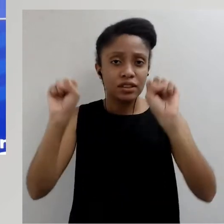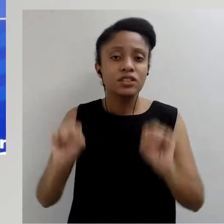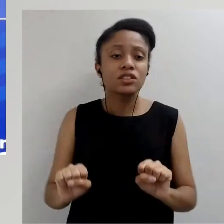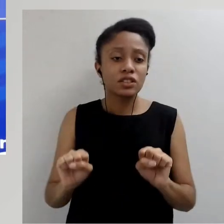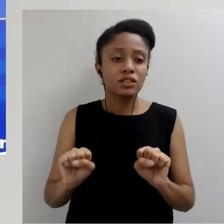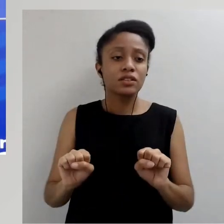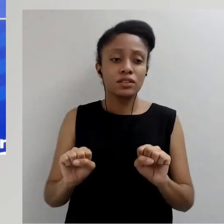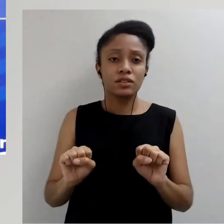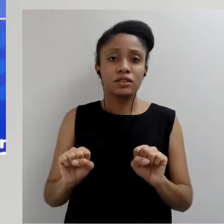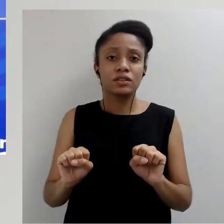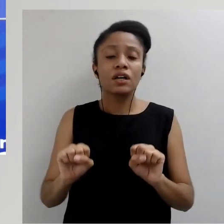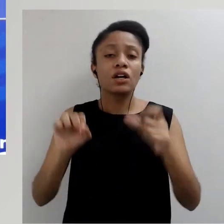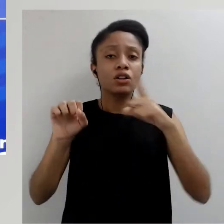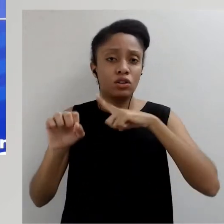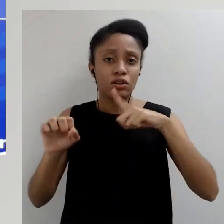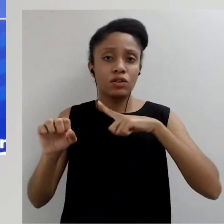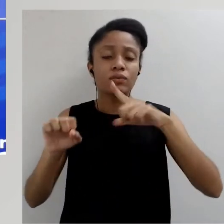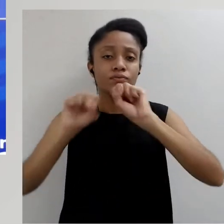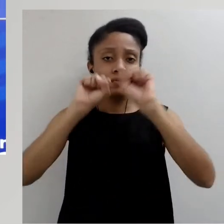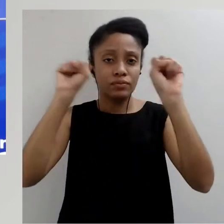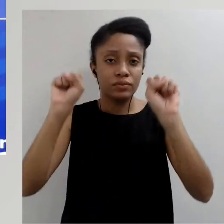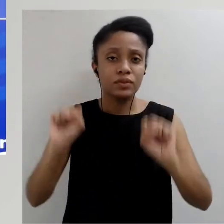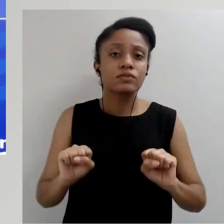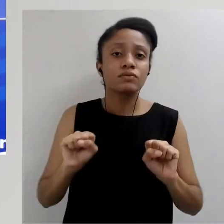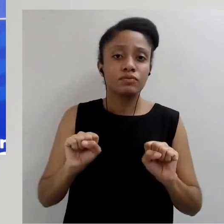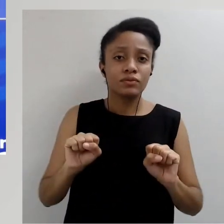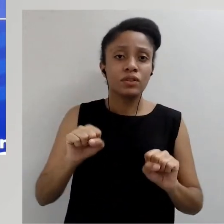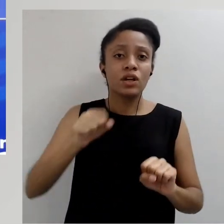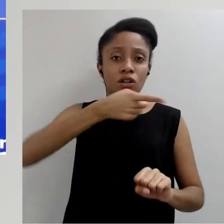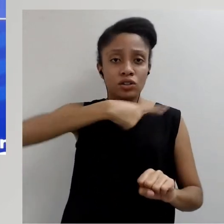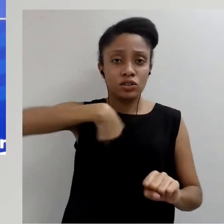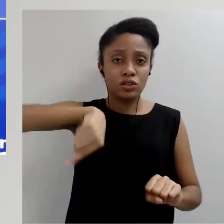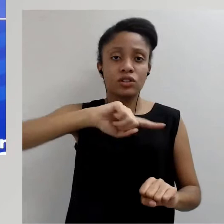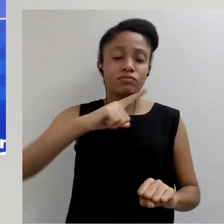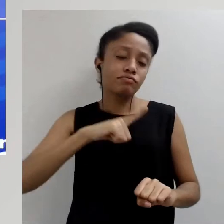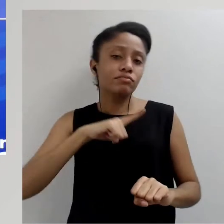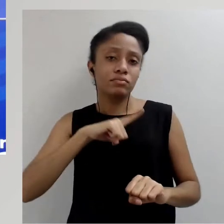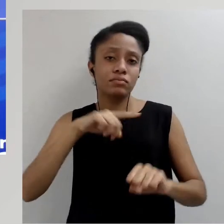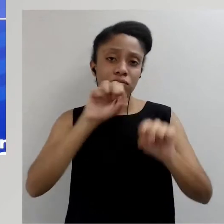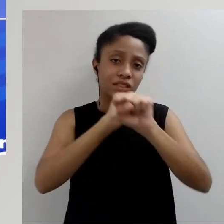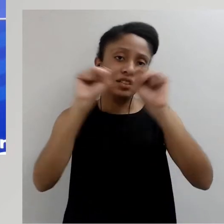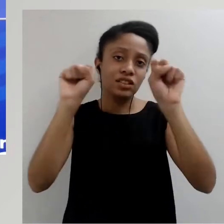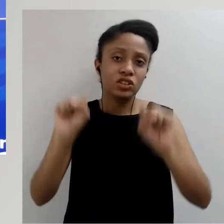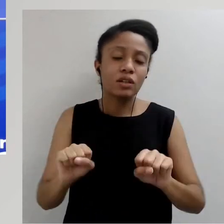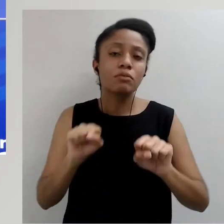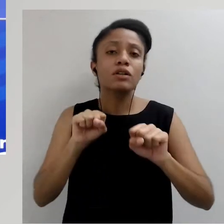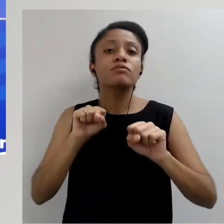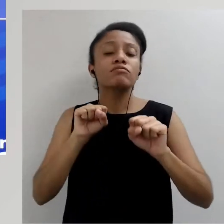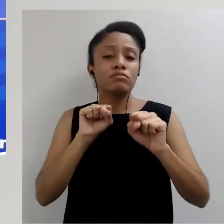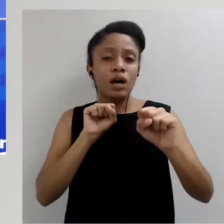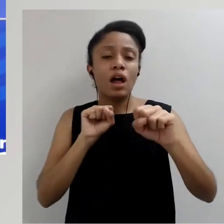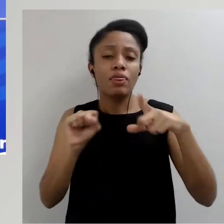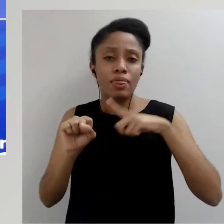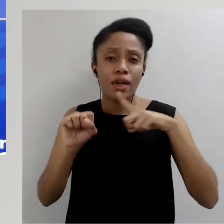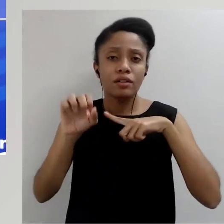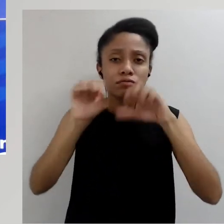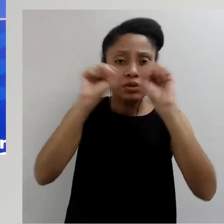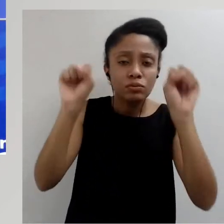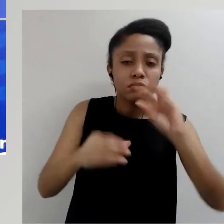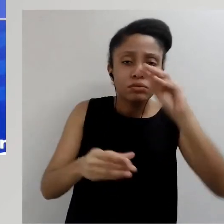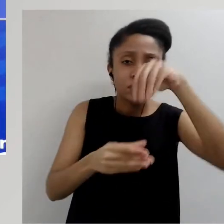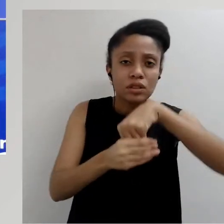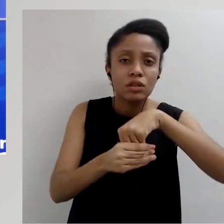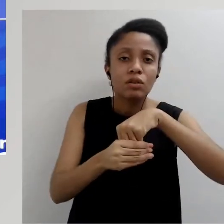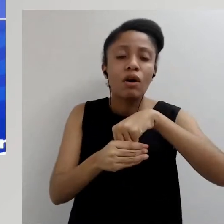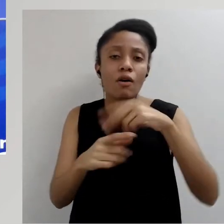had the whole system, our IT personnel is in-house, so we have